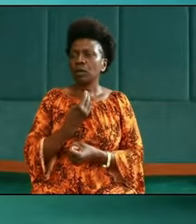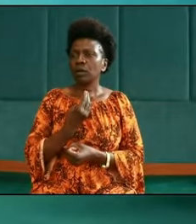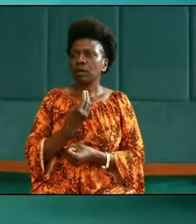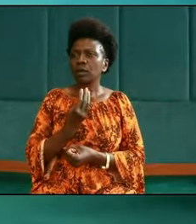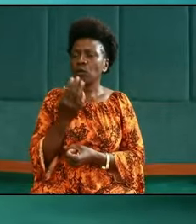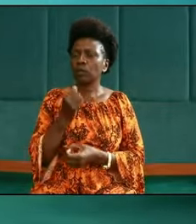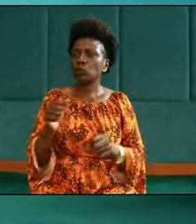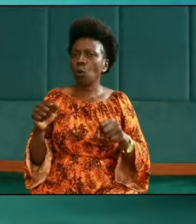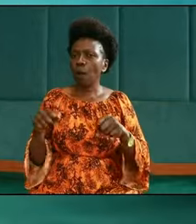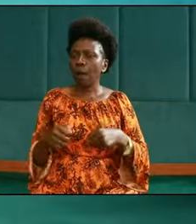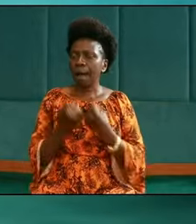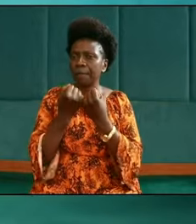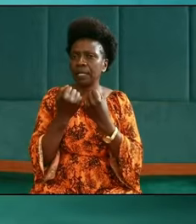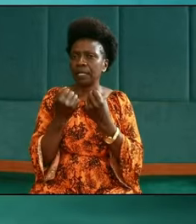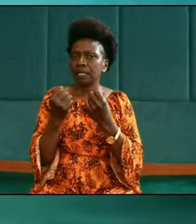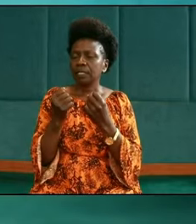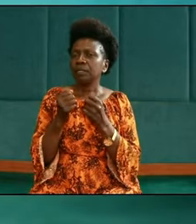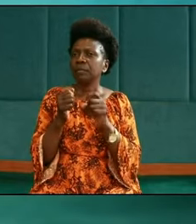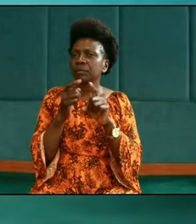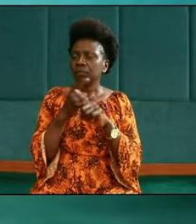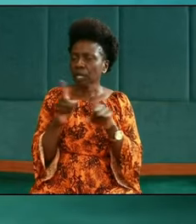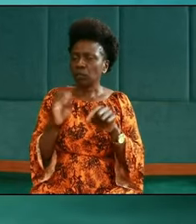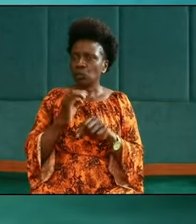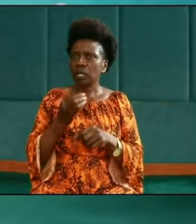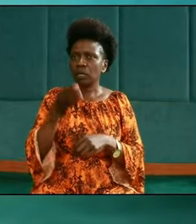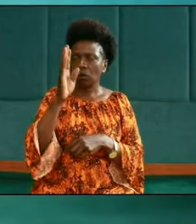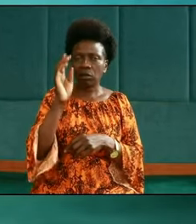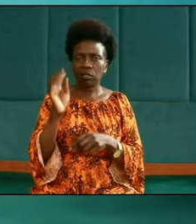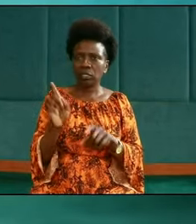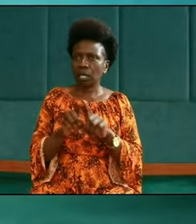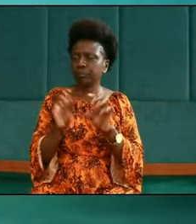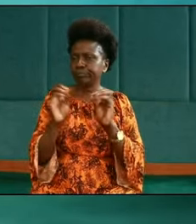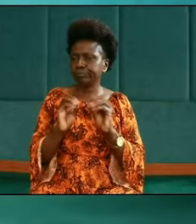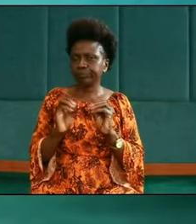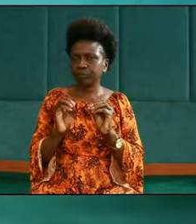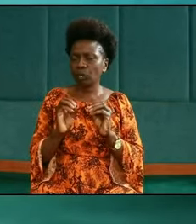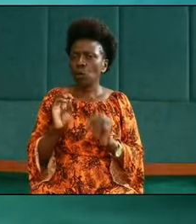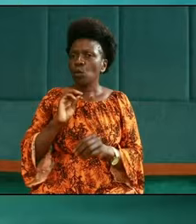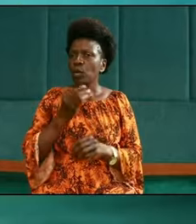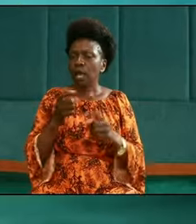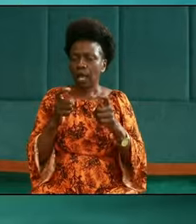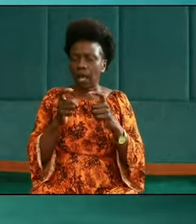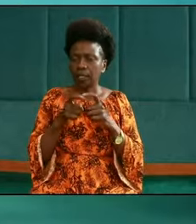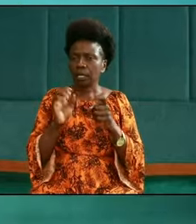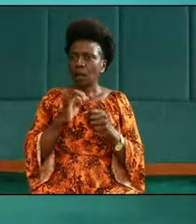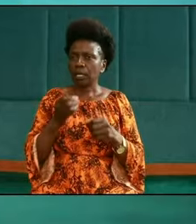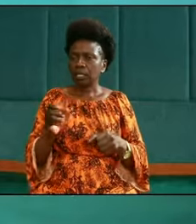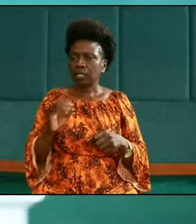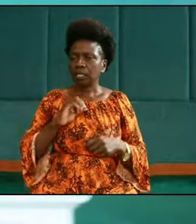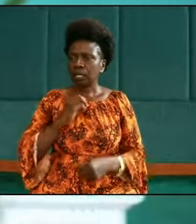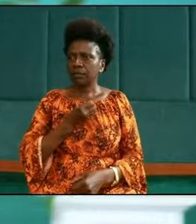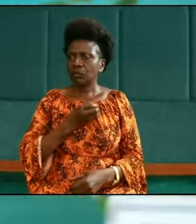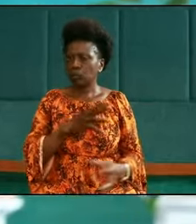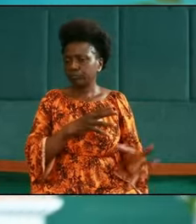to happen and we help God. In helping God, we hurt ourselves. We move on and